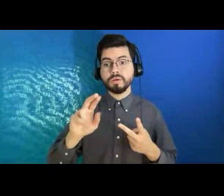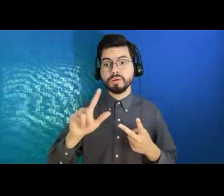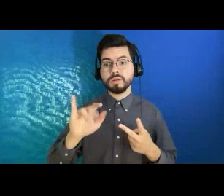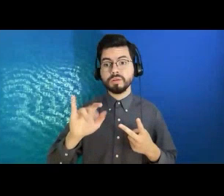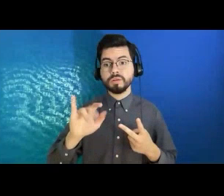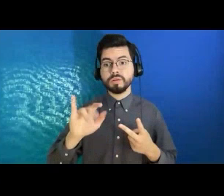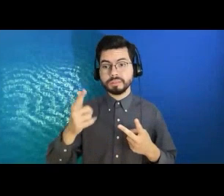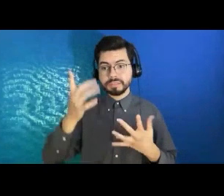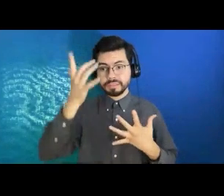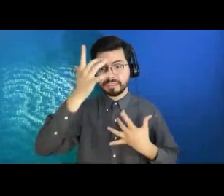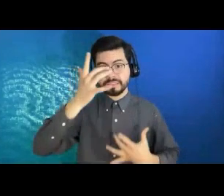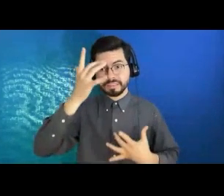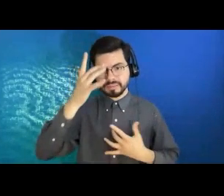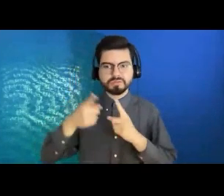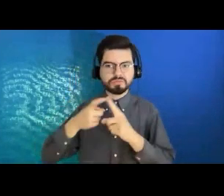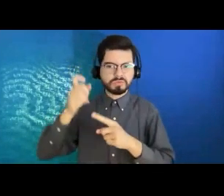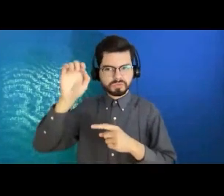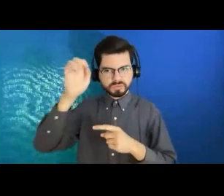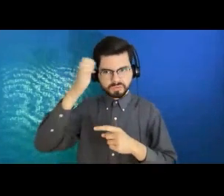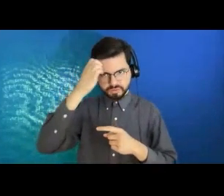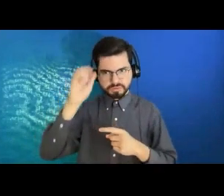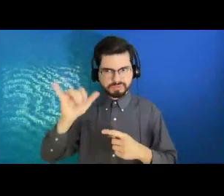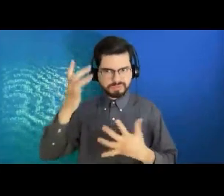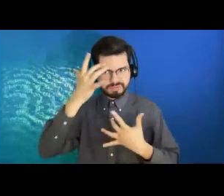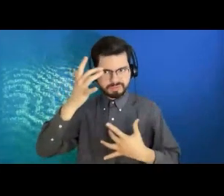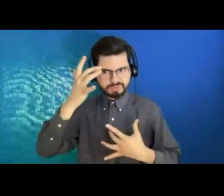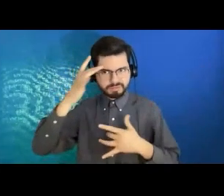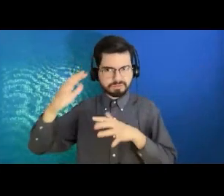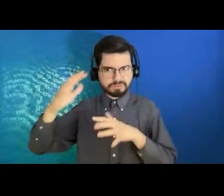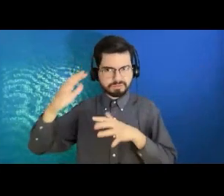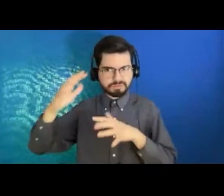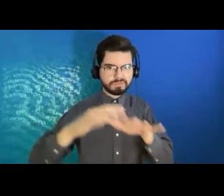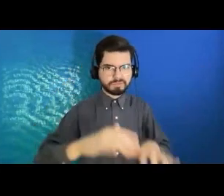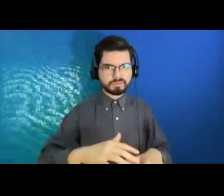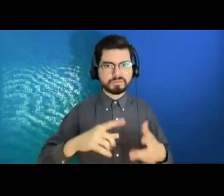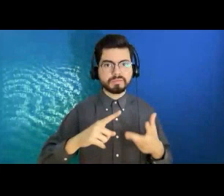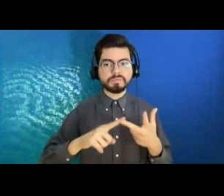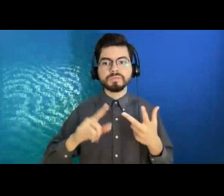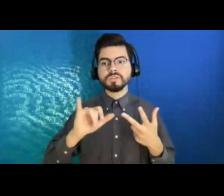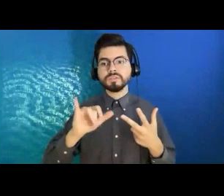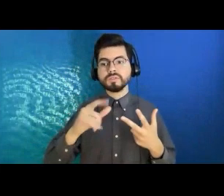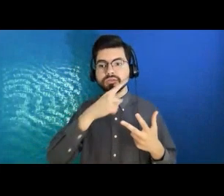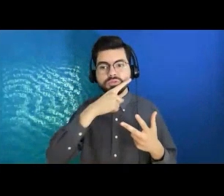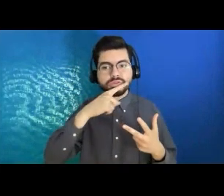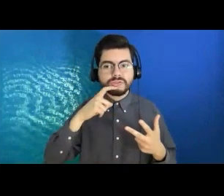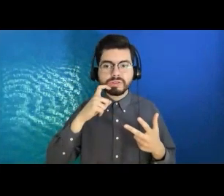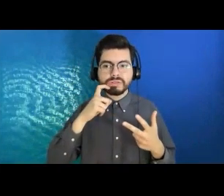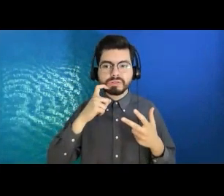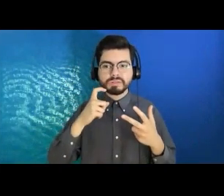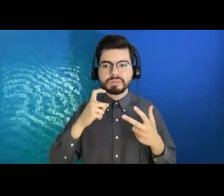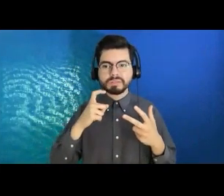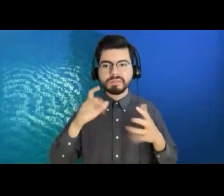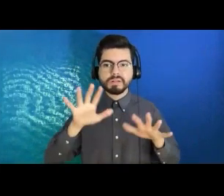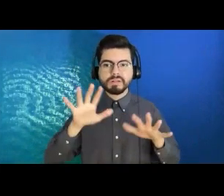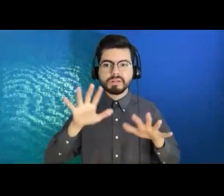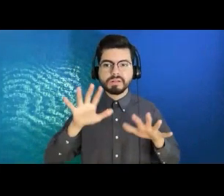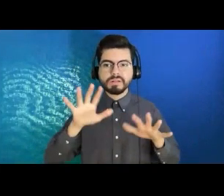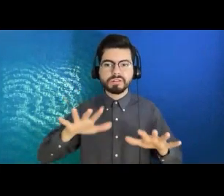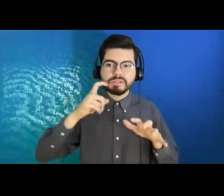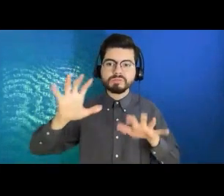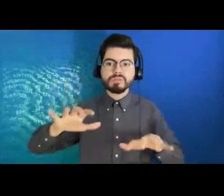lake. And then drought really impacts juvenile recruitment of cutthroat trout into the population. Some people ask,